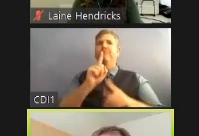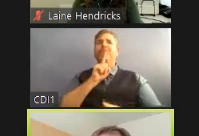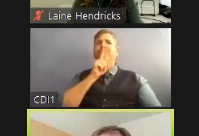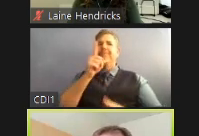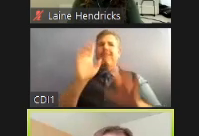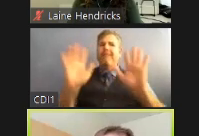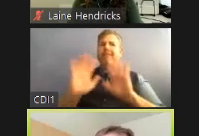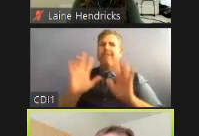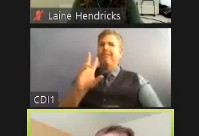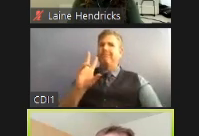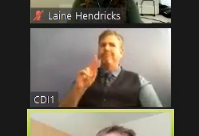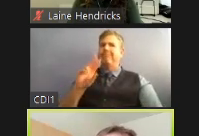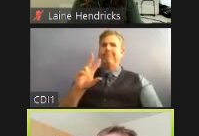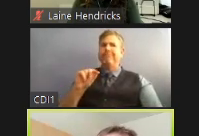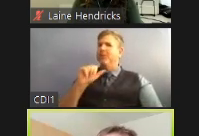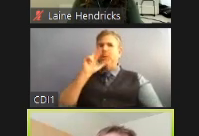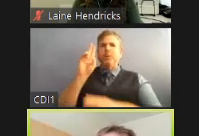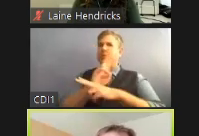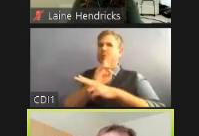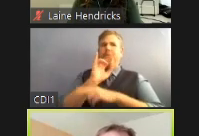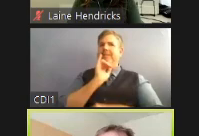that as a clear communication.